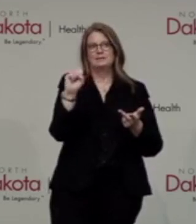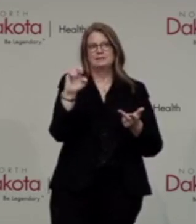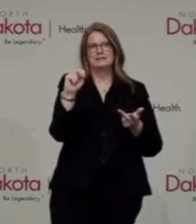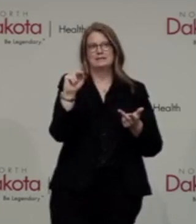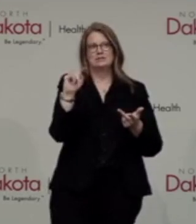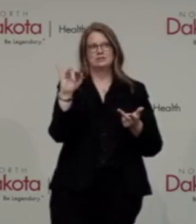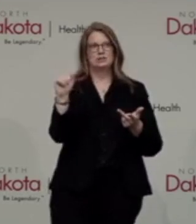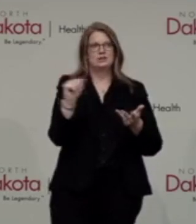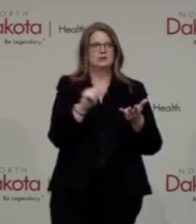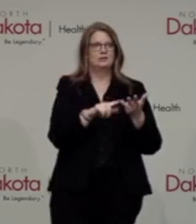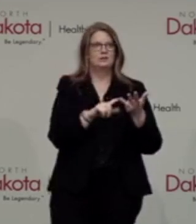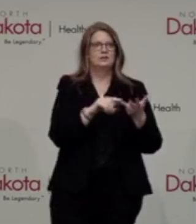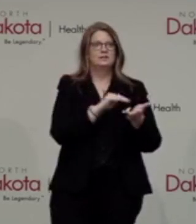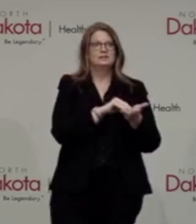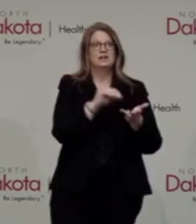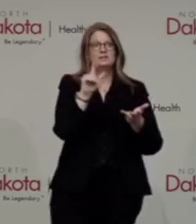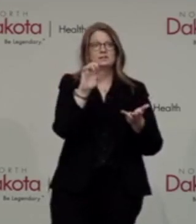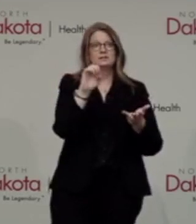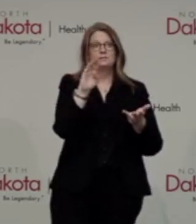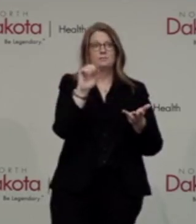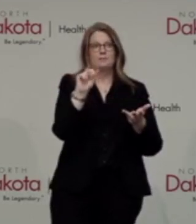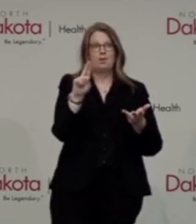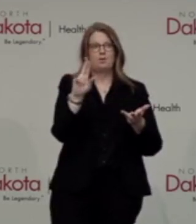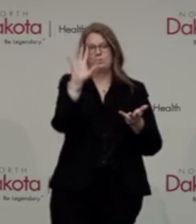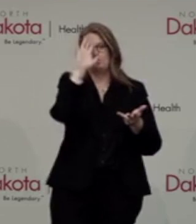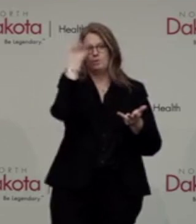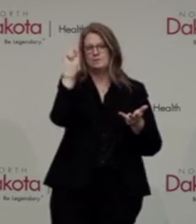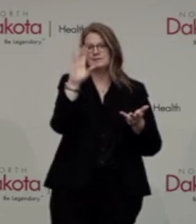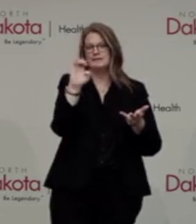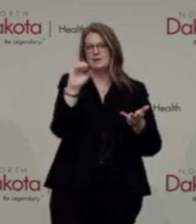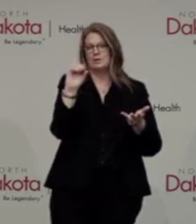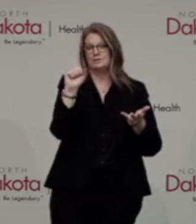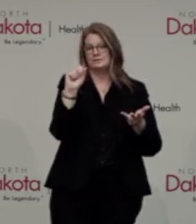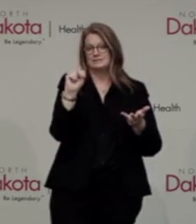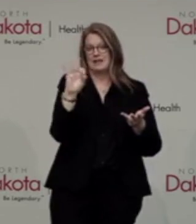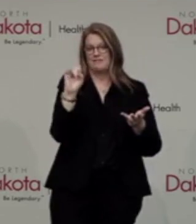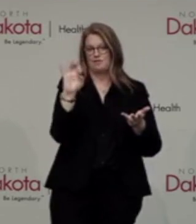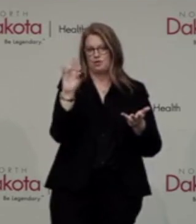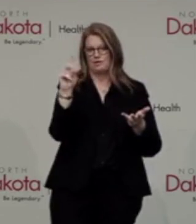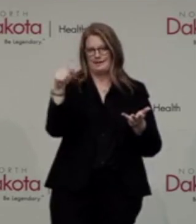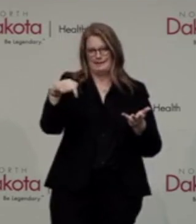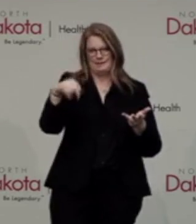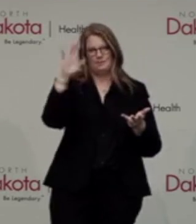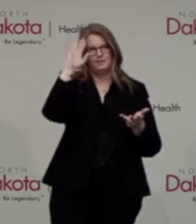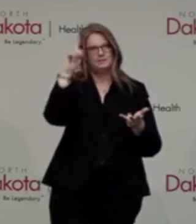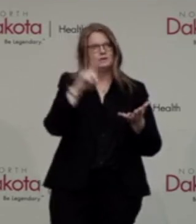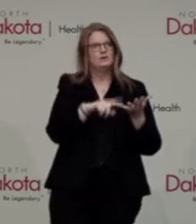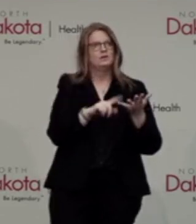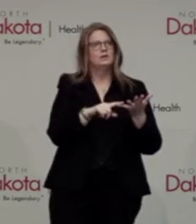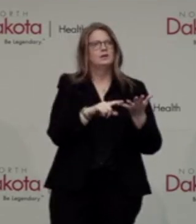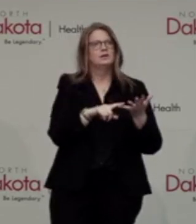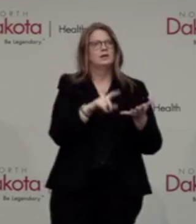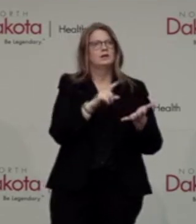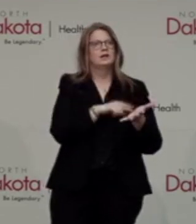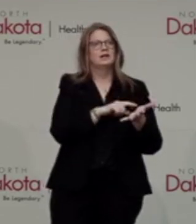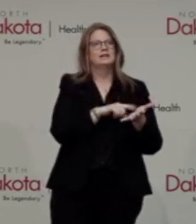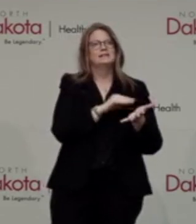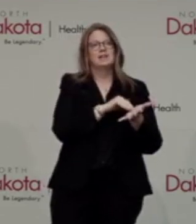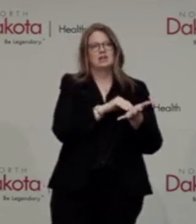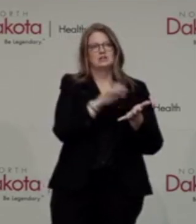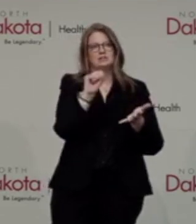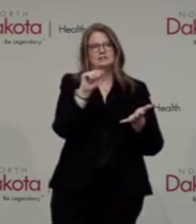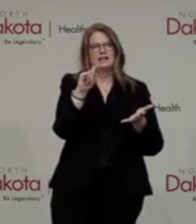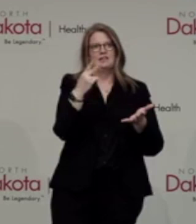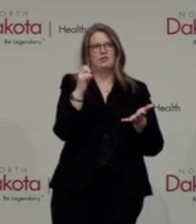Health, Dr. Michael LeBeau, President and CEO of Sanford Health here in Bismarck, and Dr. Jeffrey Sather, the Chief Medical Staff